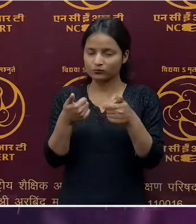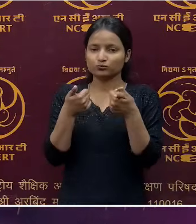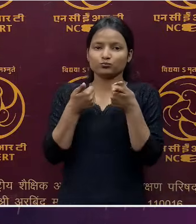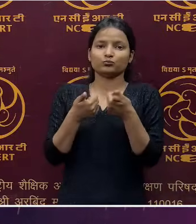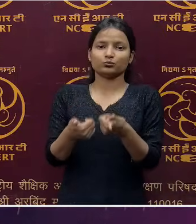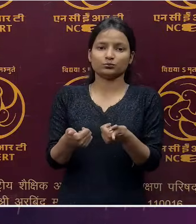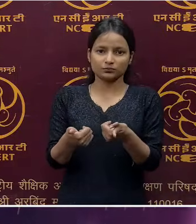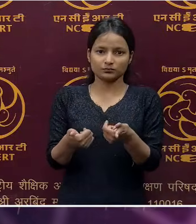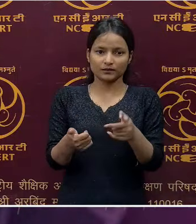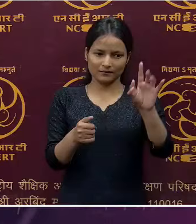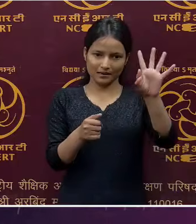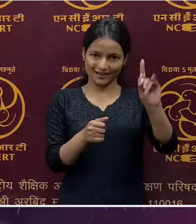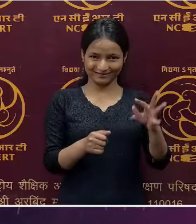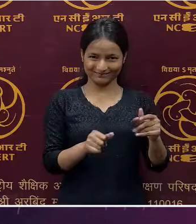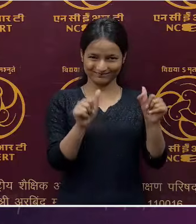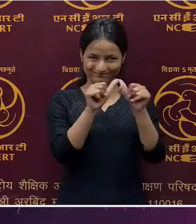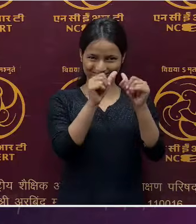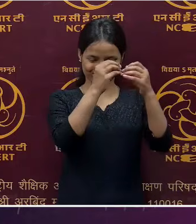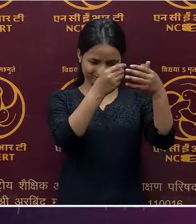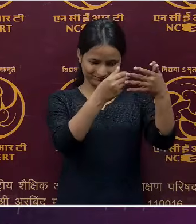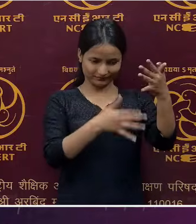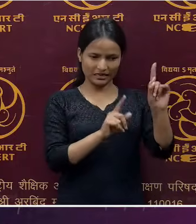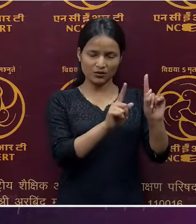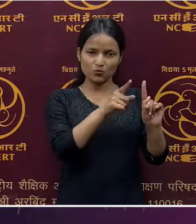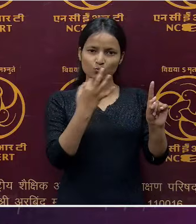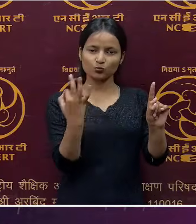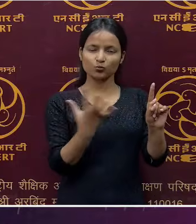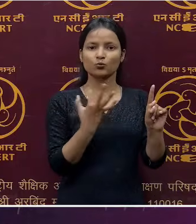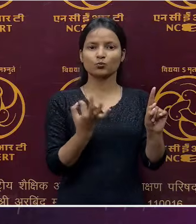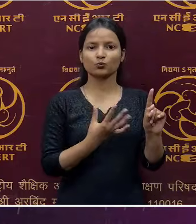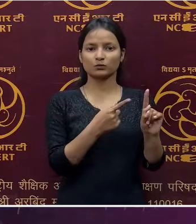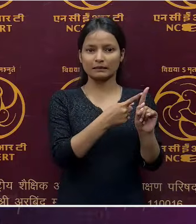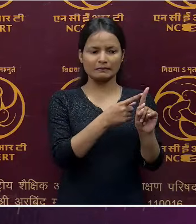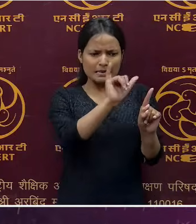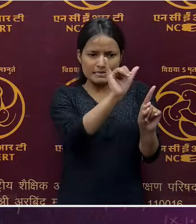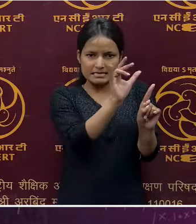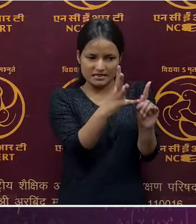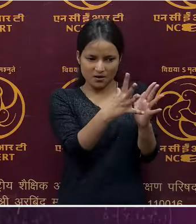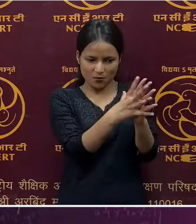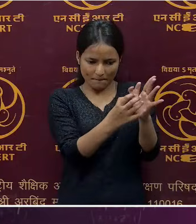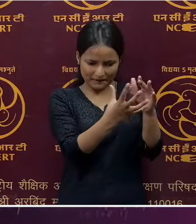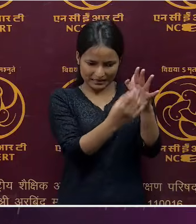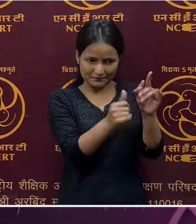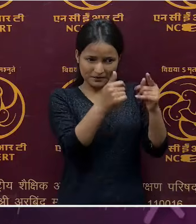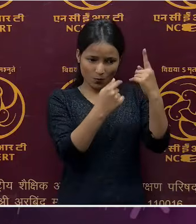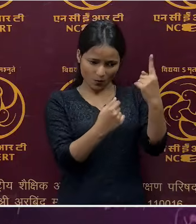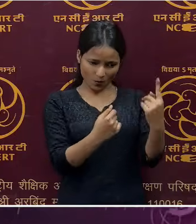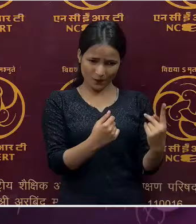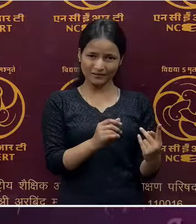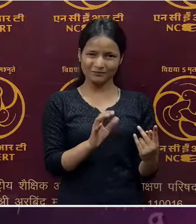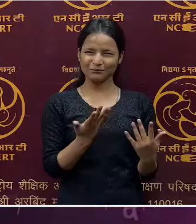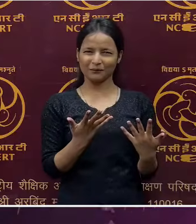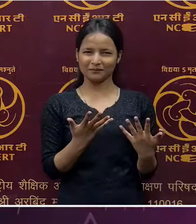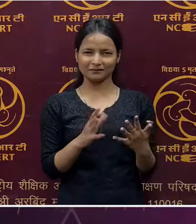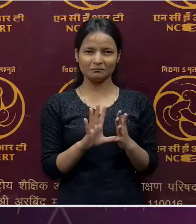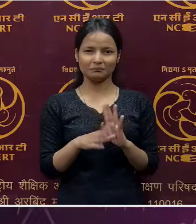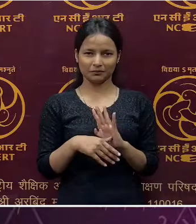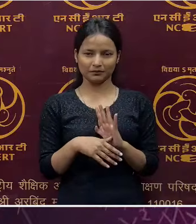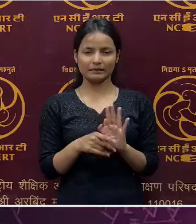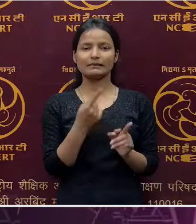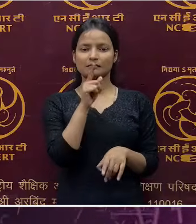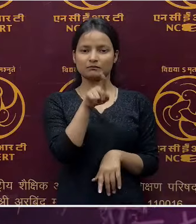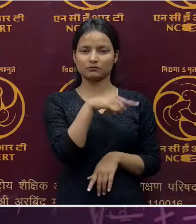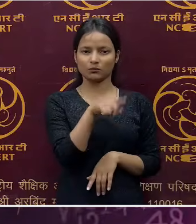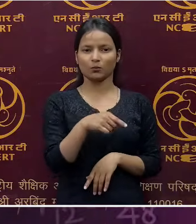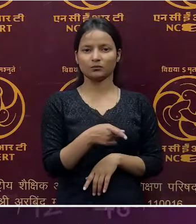has exactly distinct element in set B, associate with distinct element in